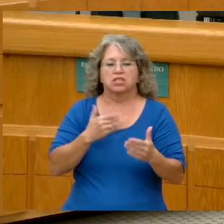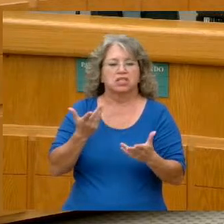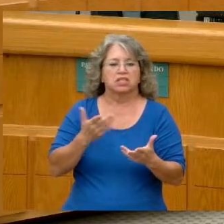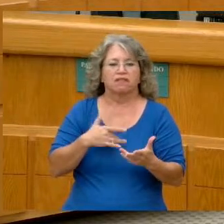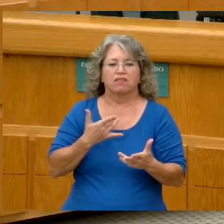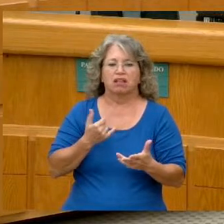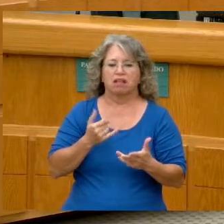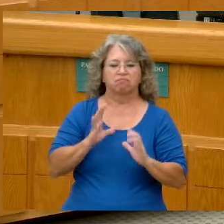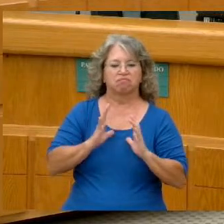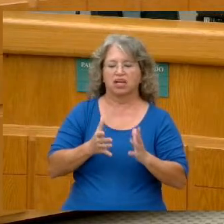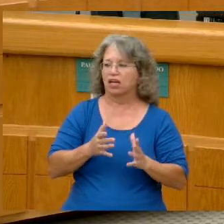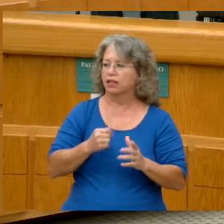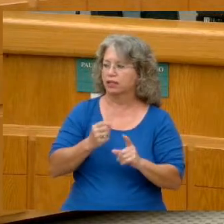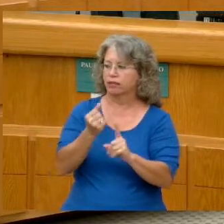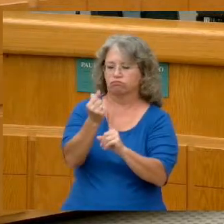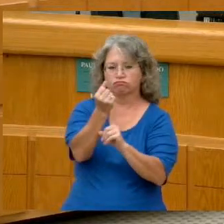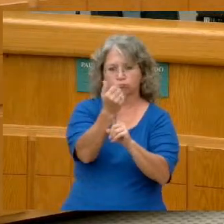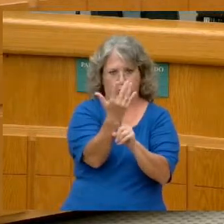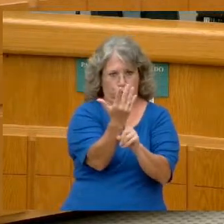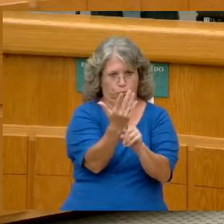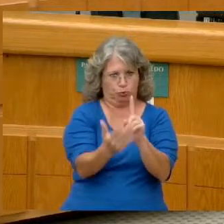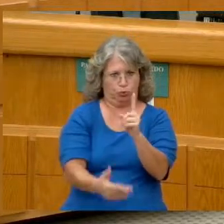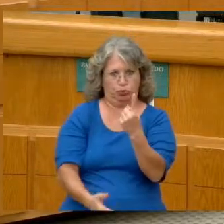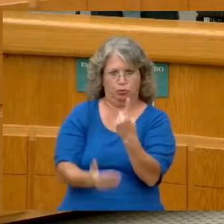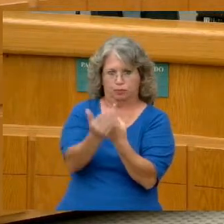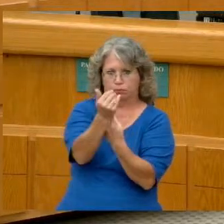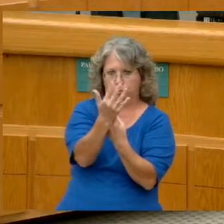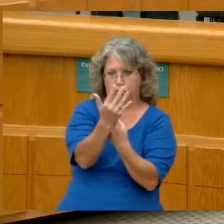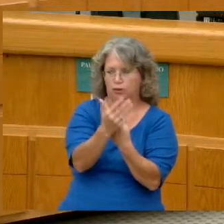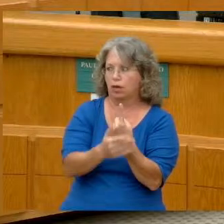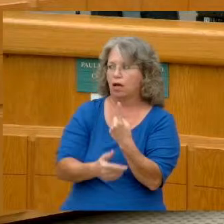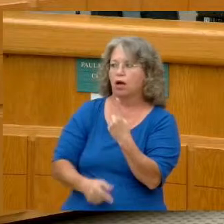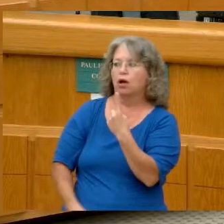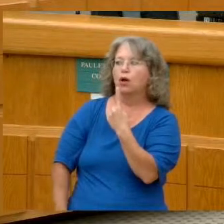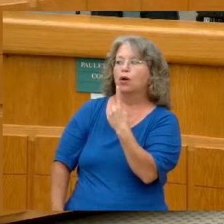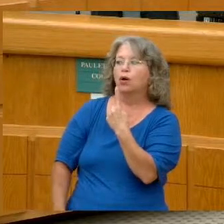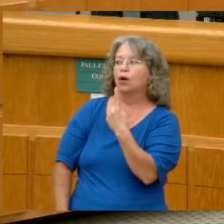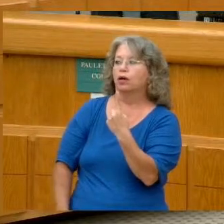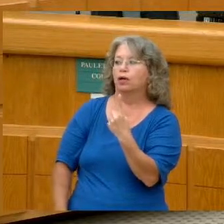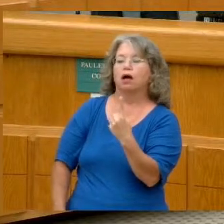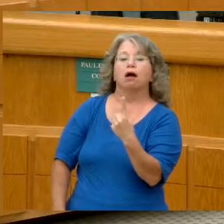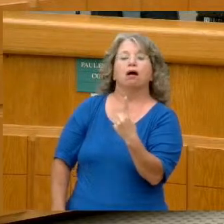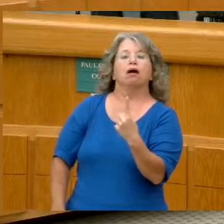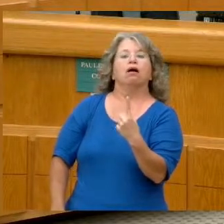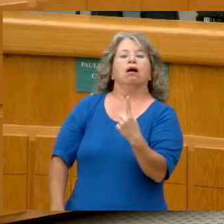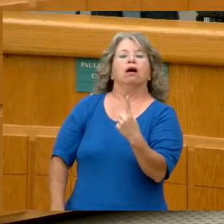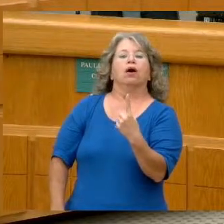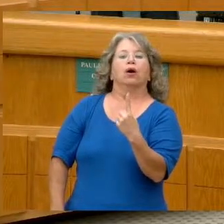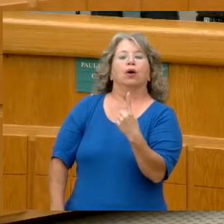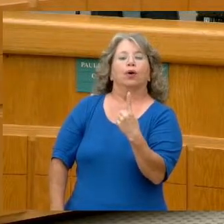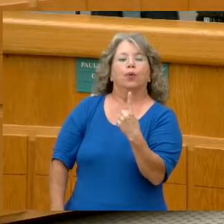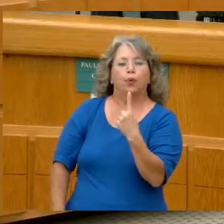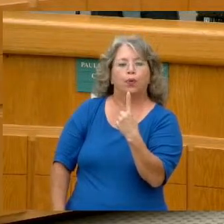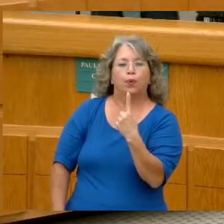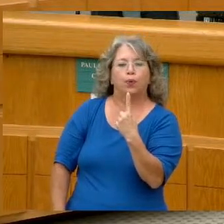So I turn on the candle, and then I do the blow test. Take a deep breath.